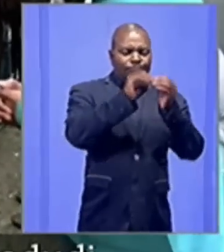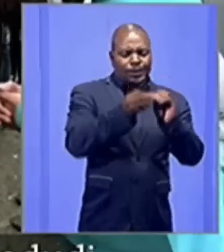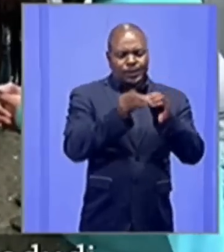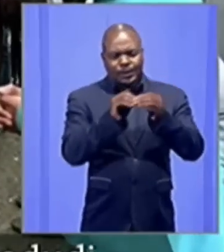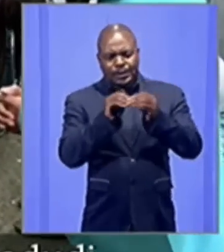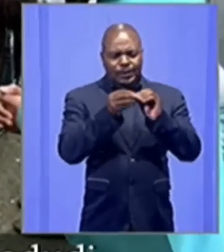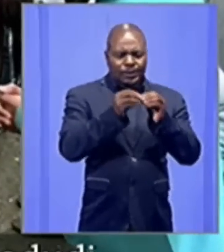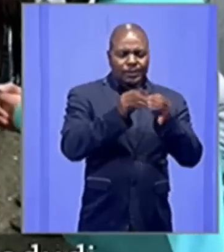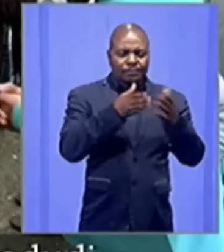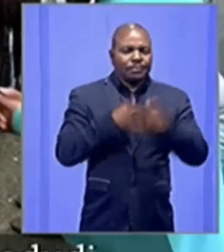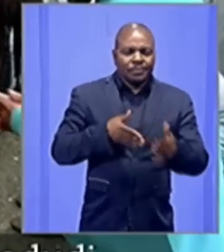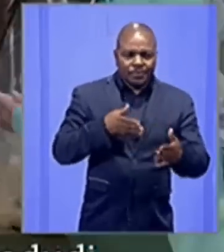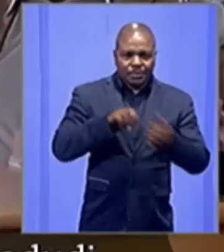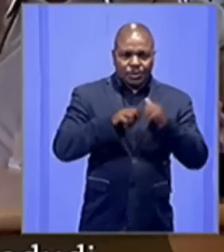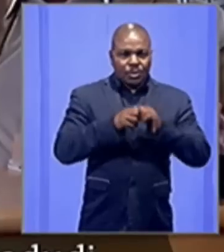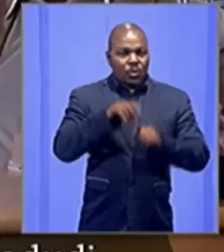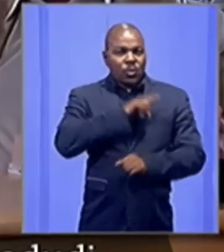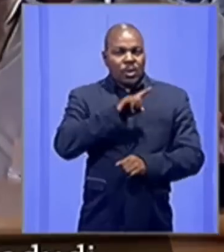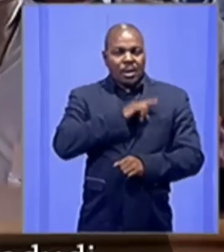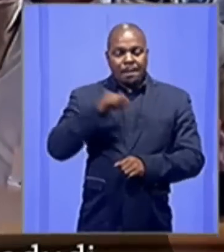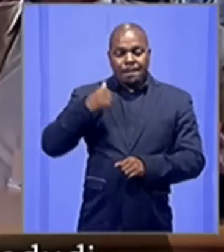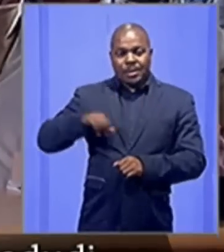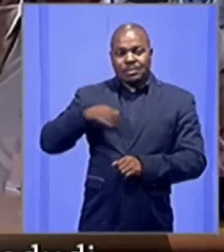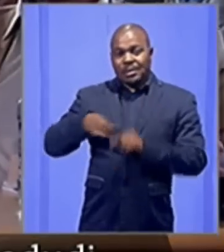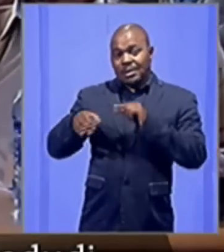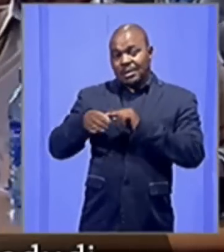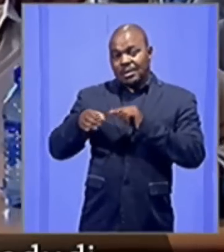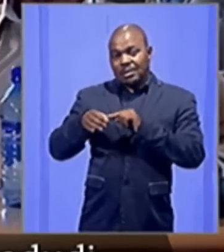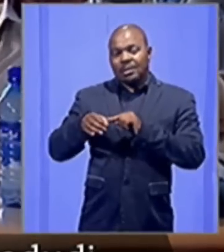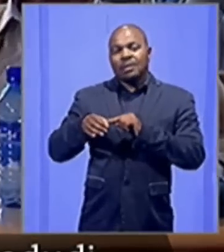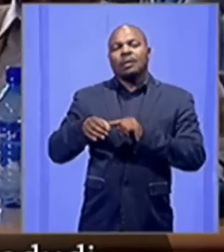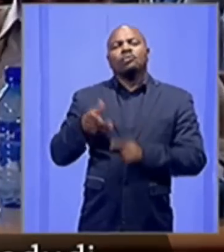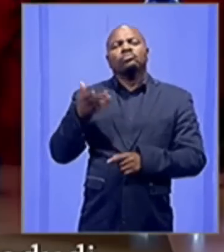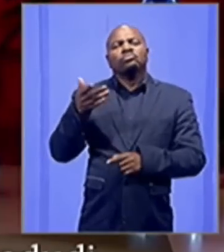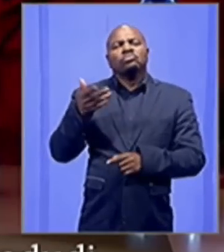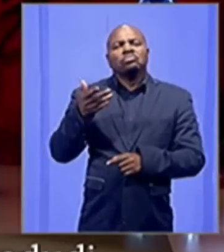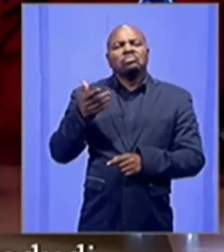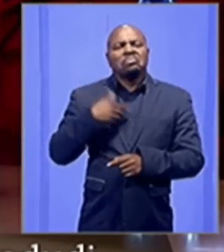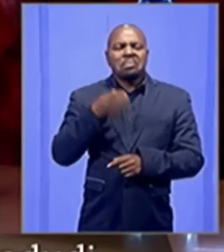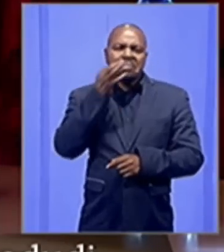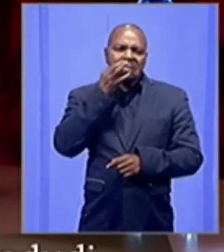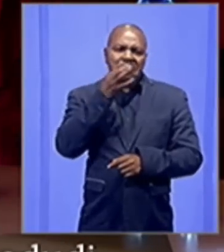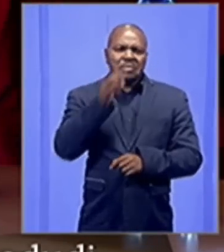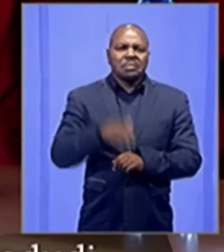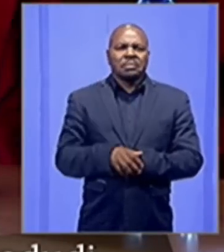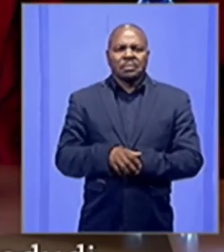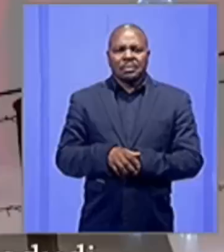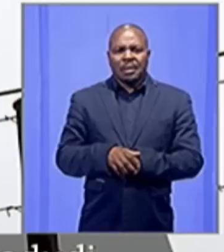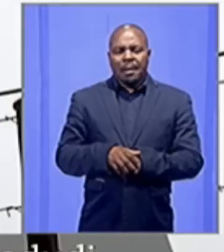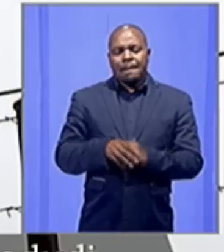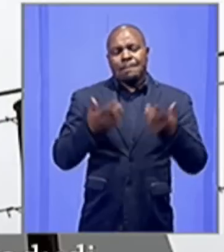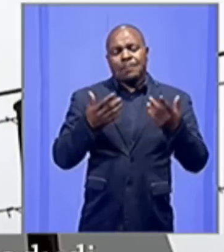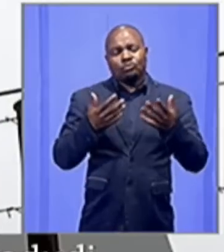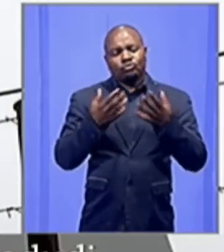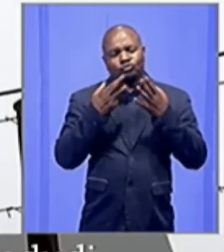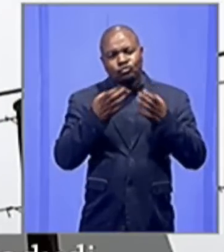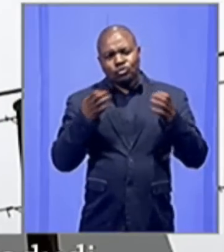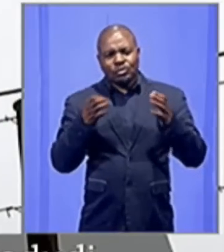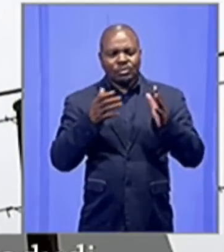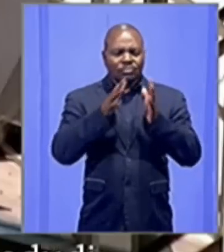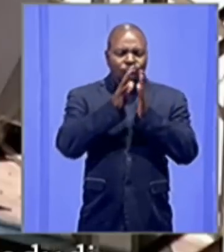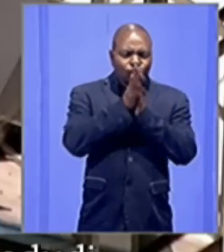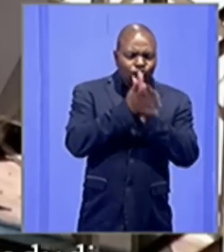thutše kota seo ka ge ba masepala wa selegae wa Ditsobotla ba bolela gore mananeo kgoparara a seteiše